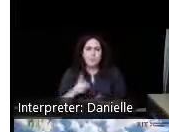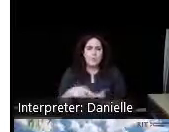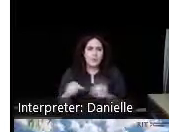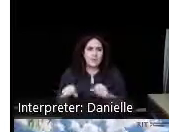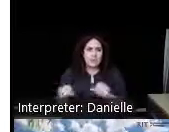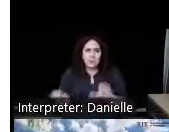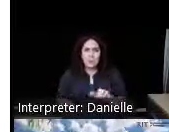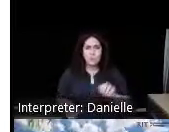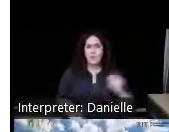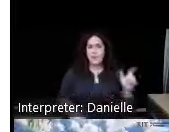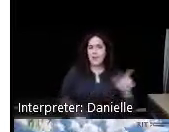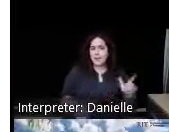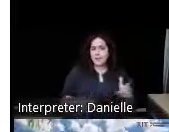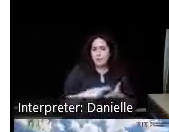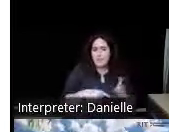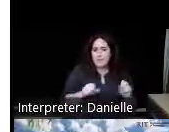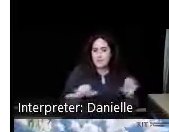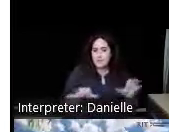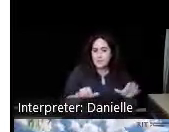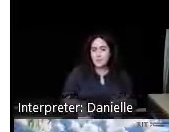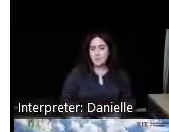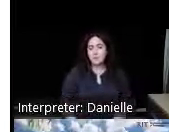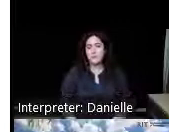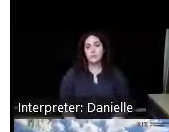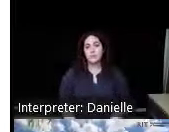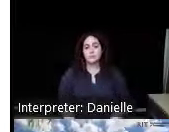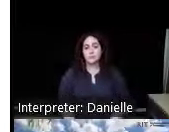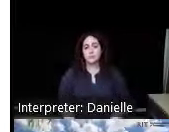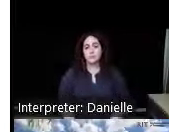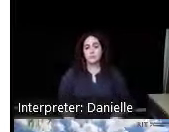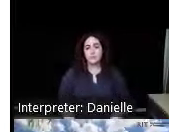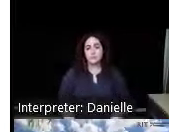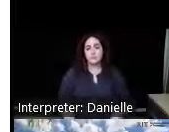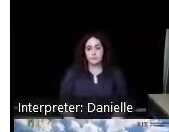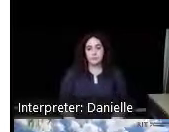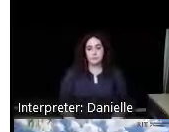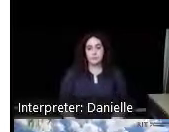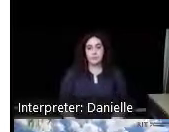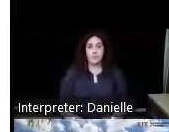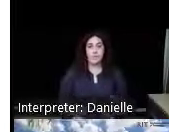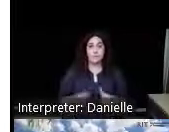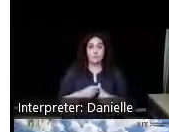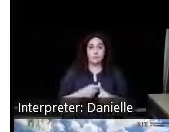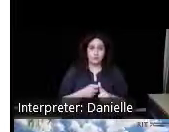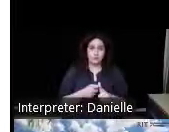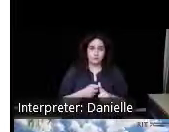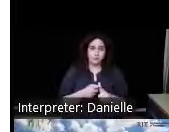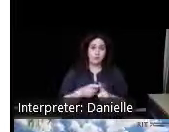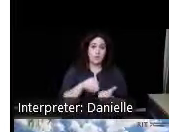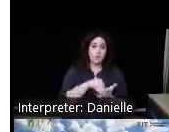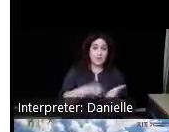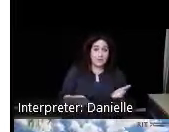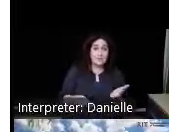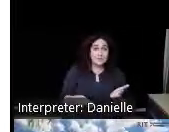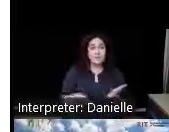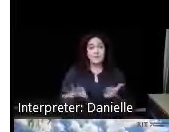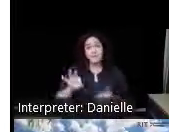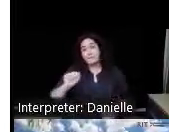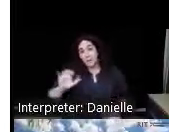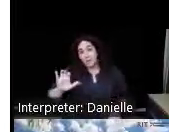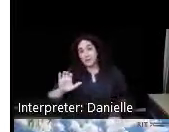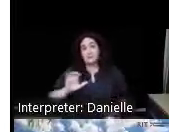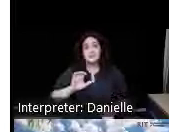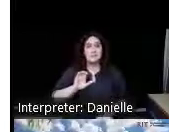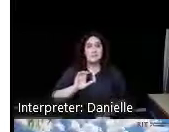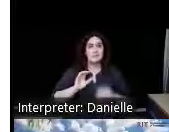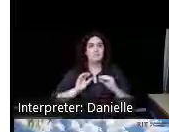well. So the first idea would be provide education and training for students and academics for creating